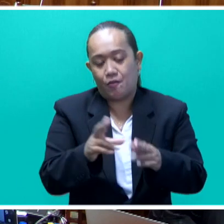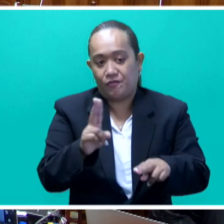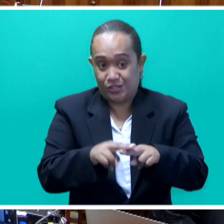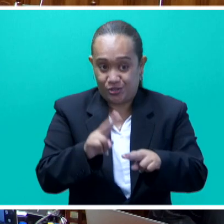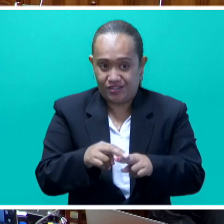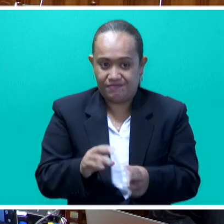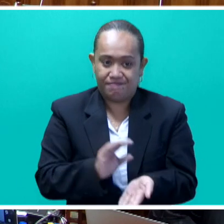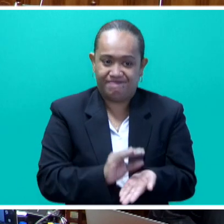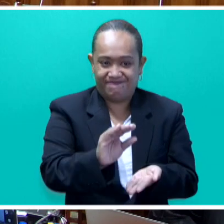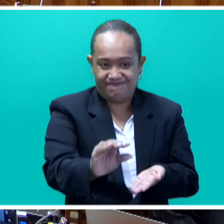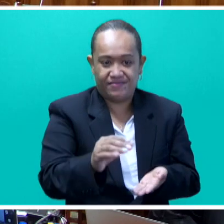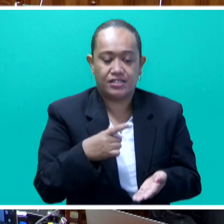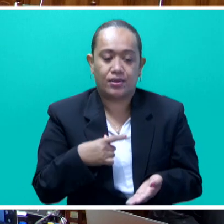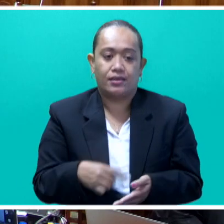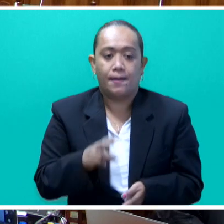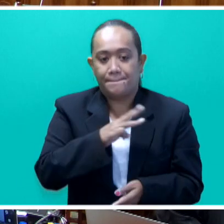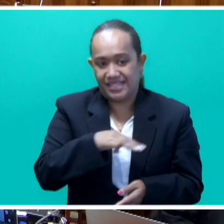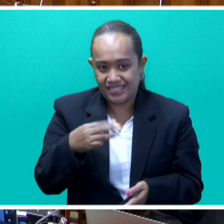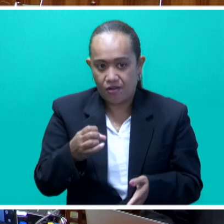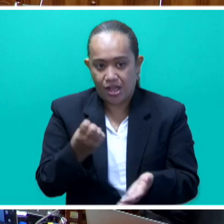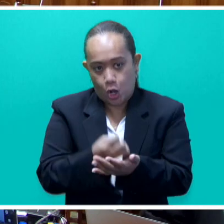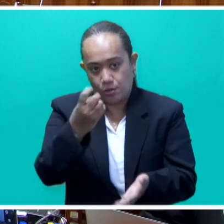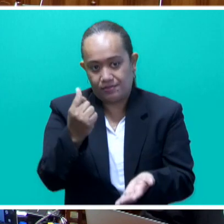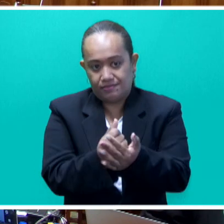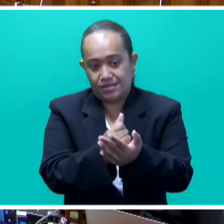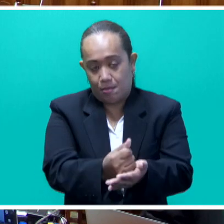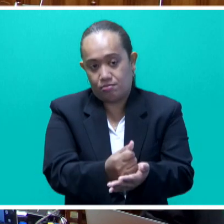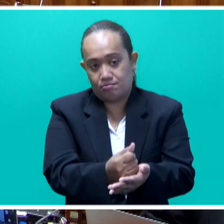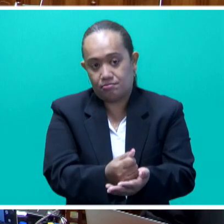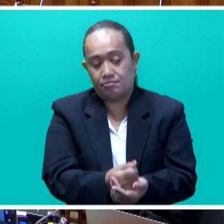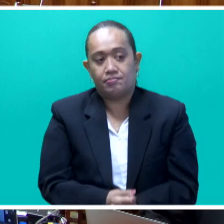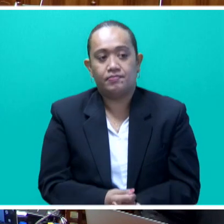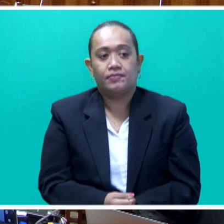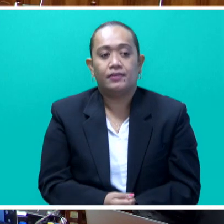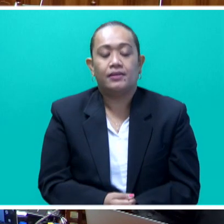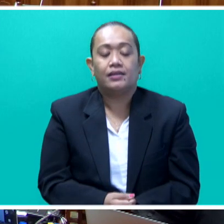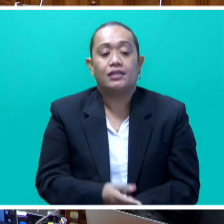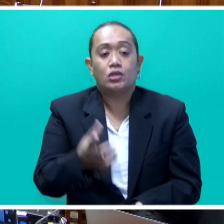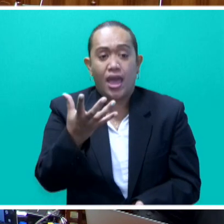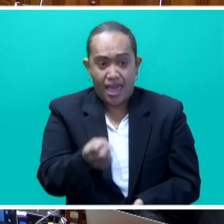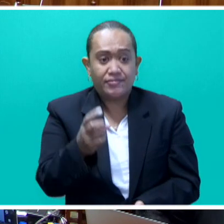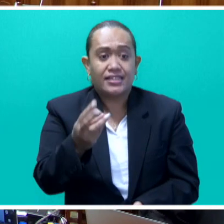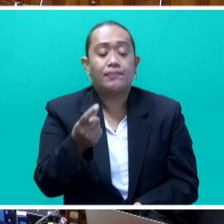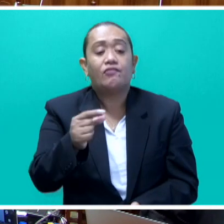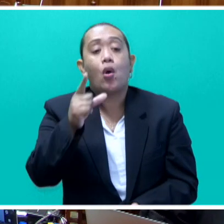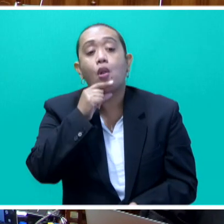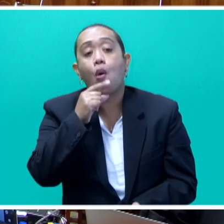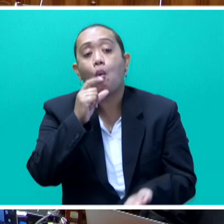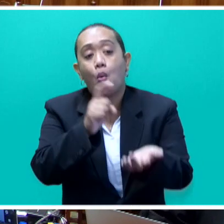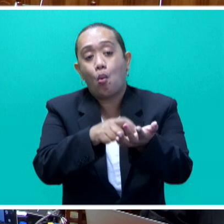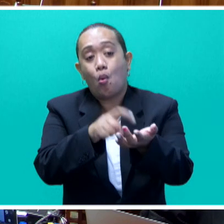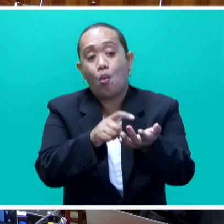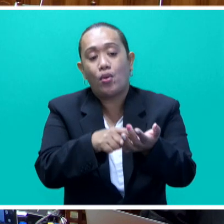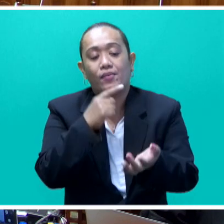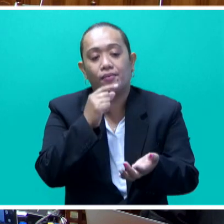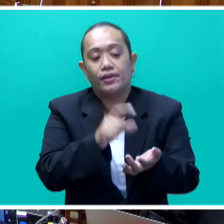for Economy and the Reserve Bank. By guaranteeing loans between 80 to 90% for MSMEs and paying interest for 2 years,